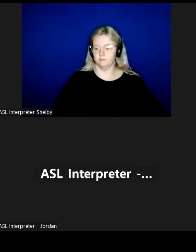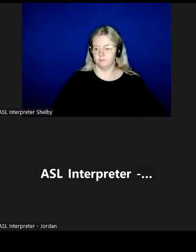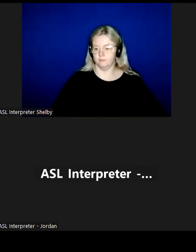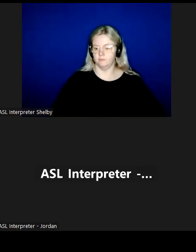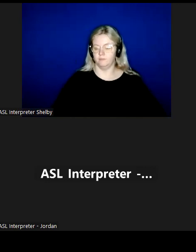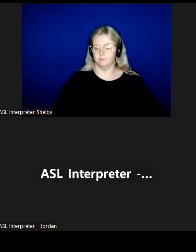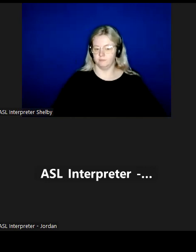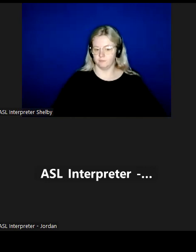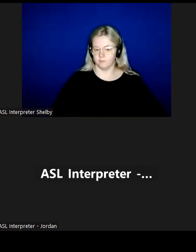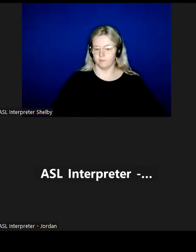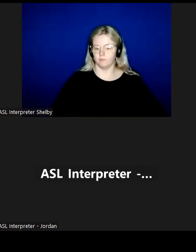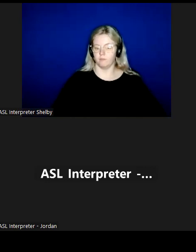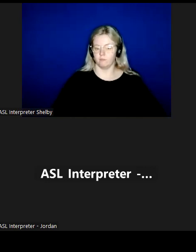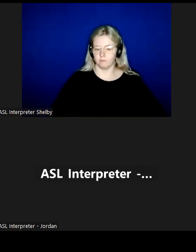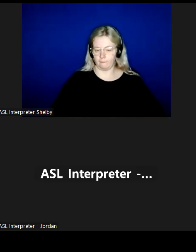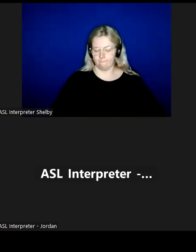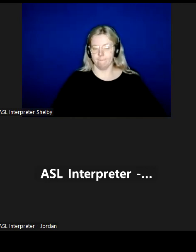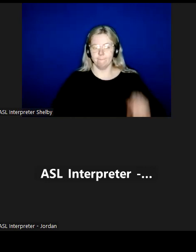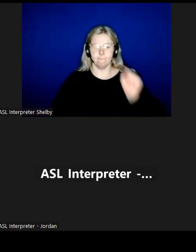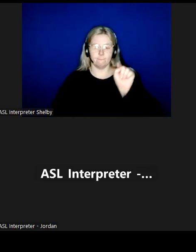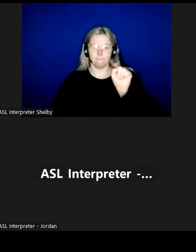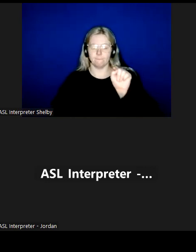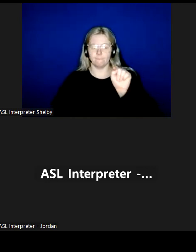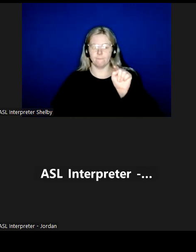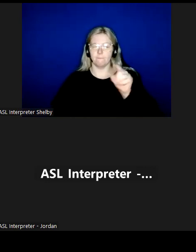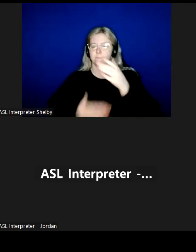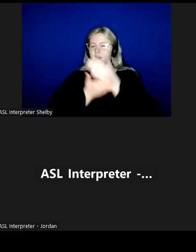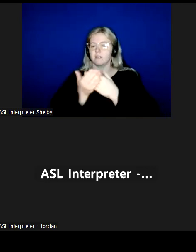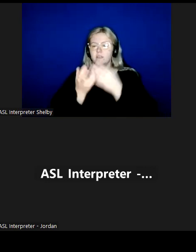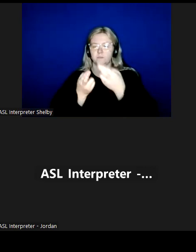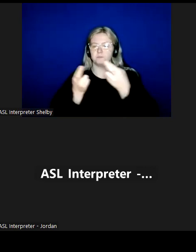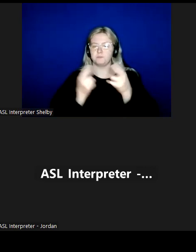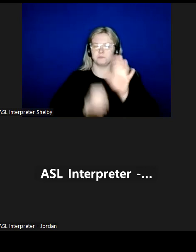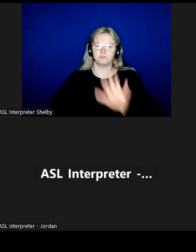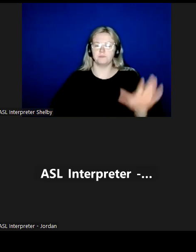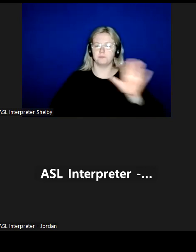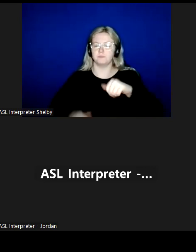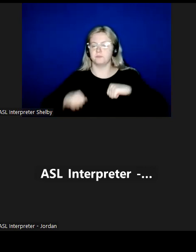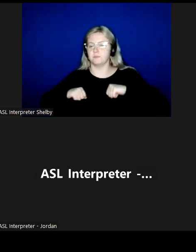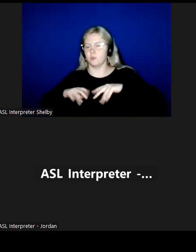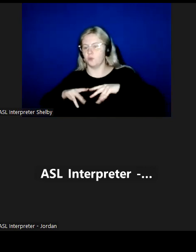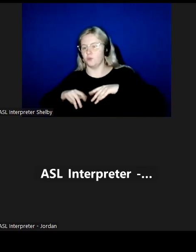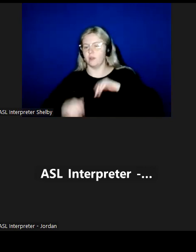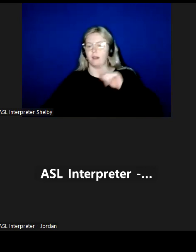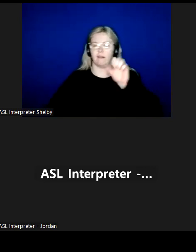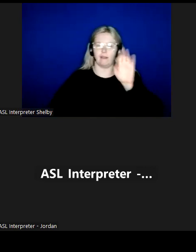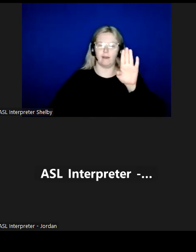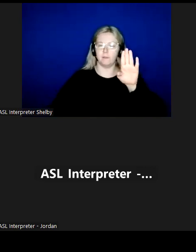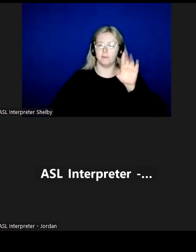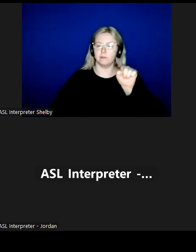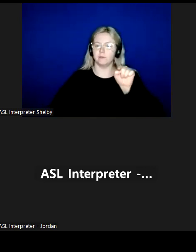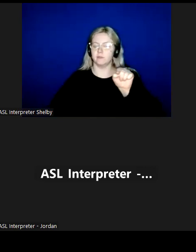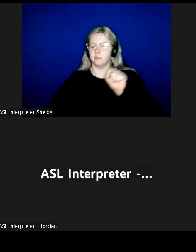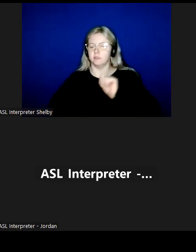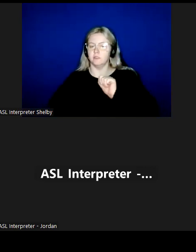This is some of the resources that are across Newfoundland and Labrador with regards to